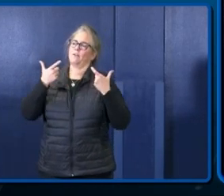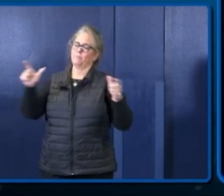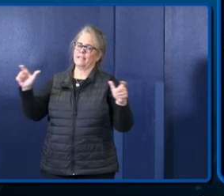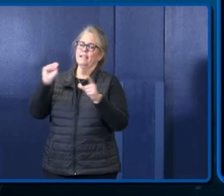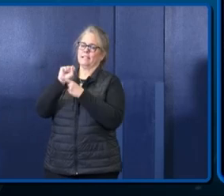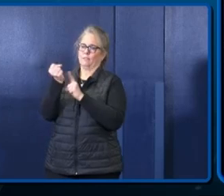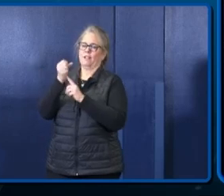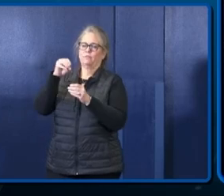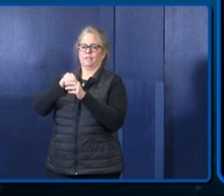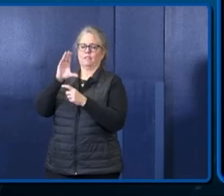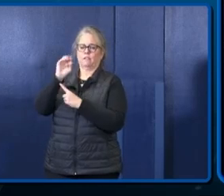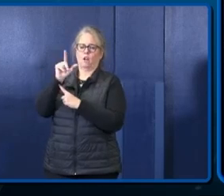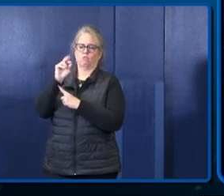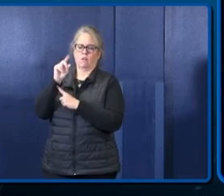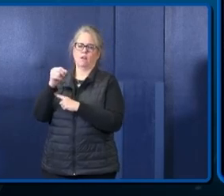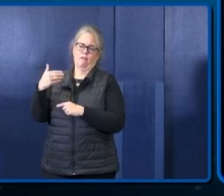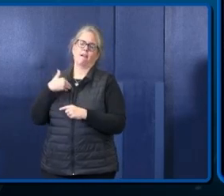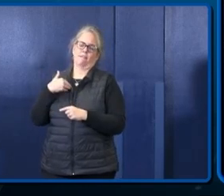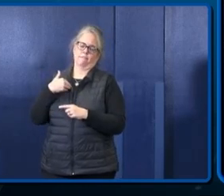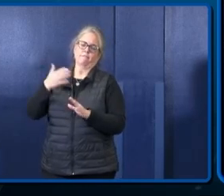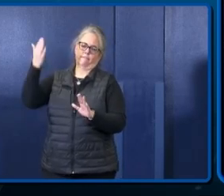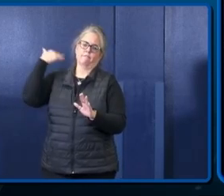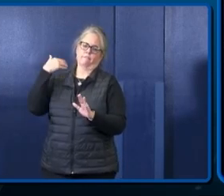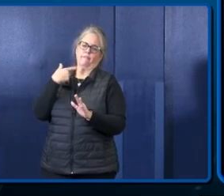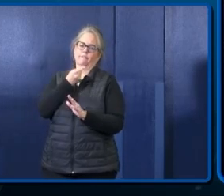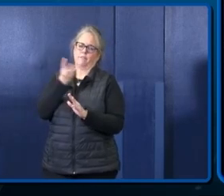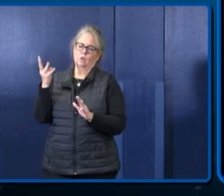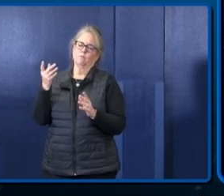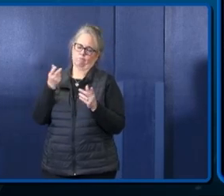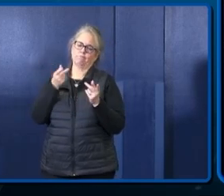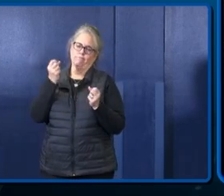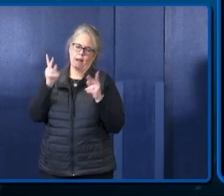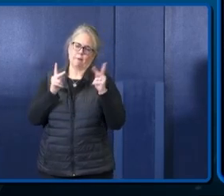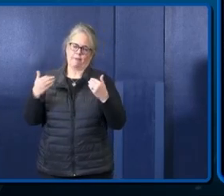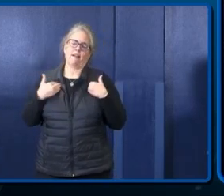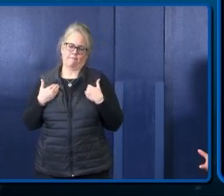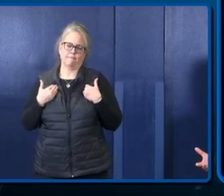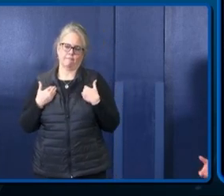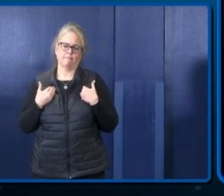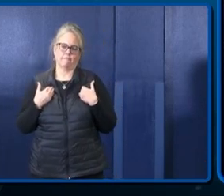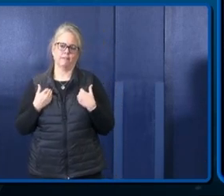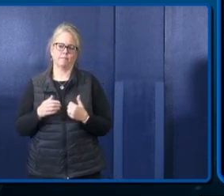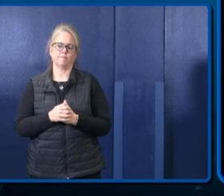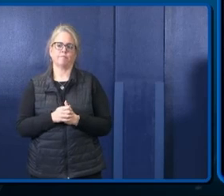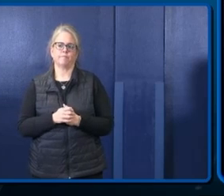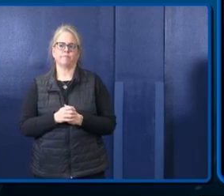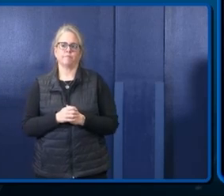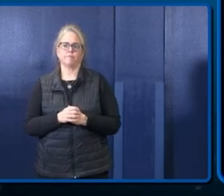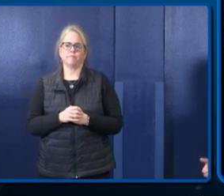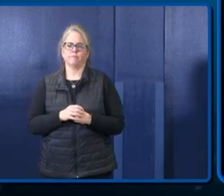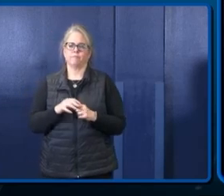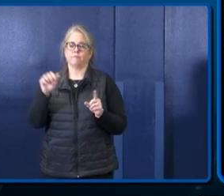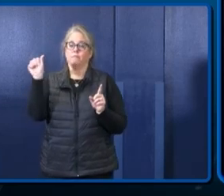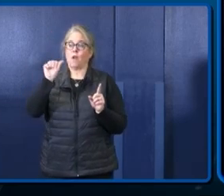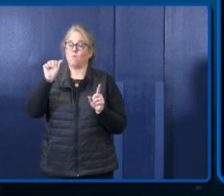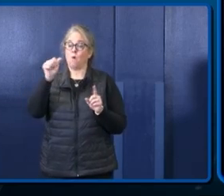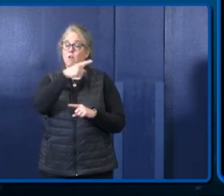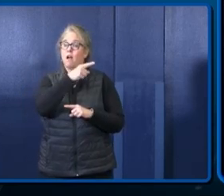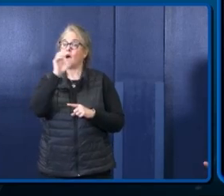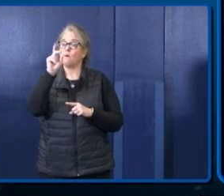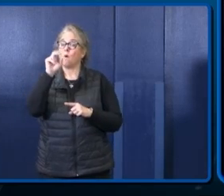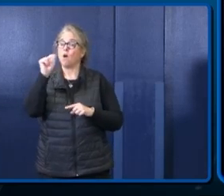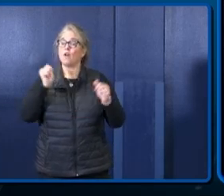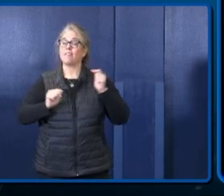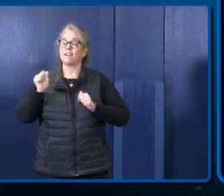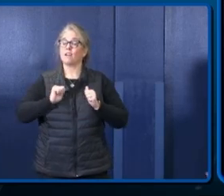can think of a few off the top of my head where there were multiple people that were victimized. Aurora Theater shooter, I would imagine, probably had at